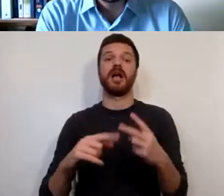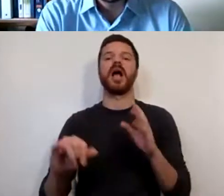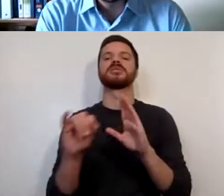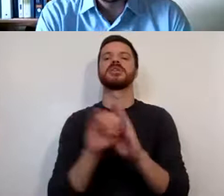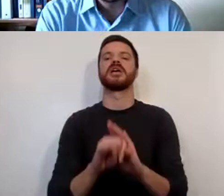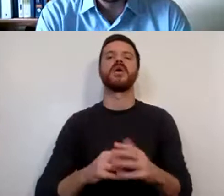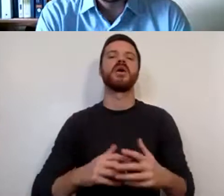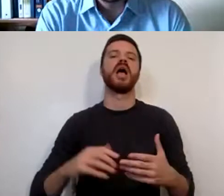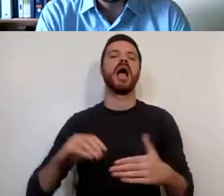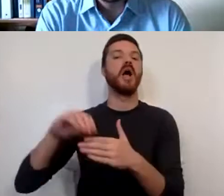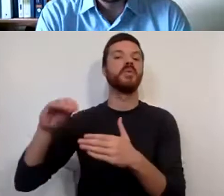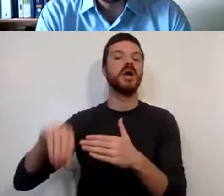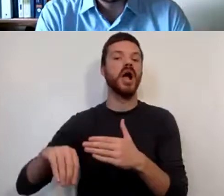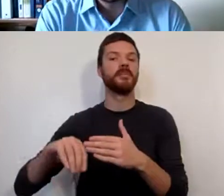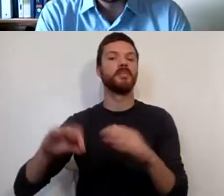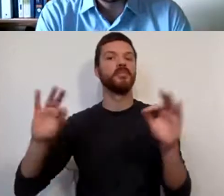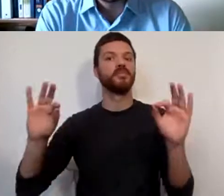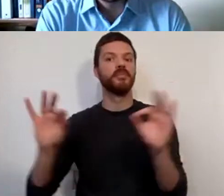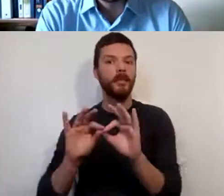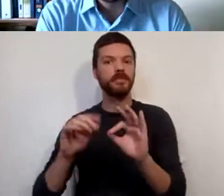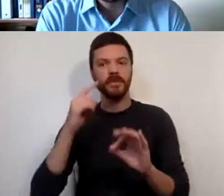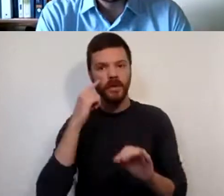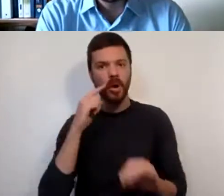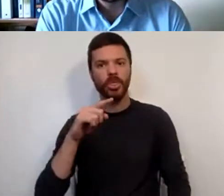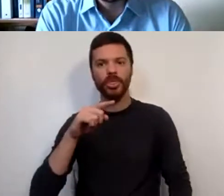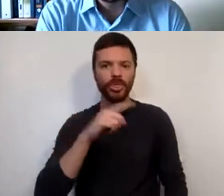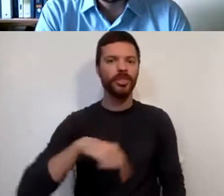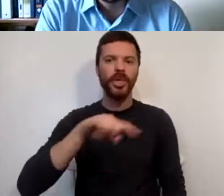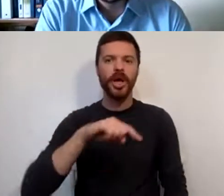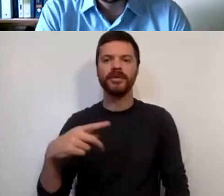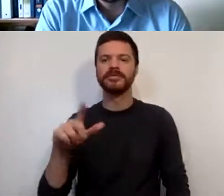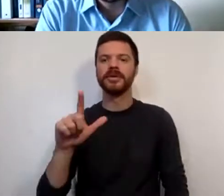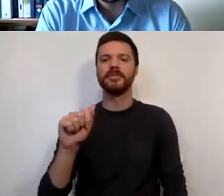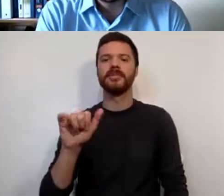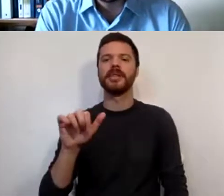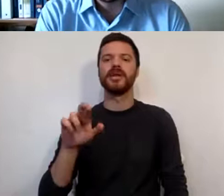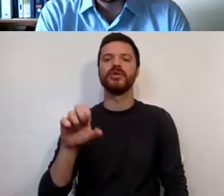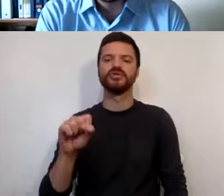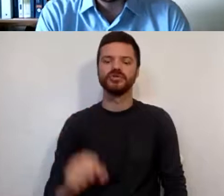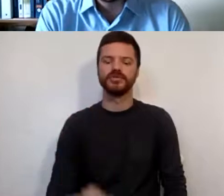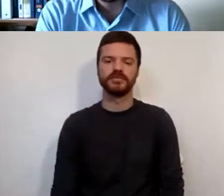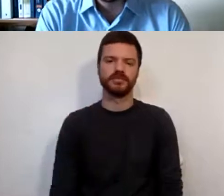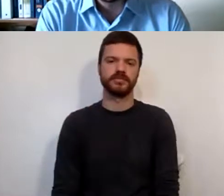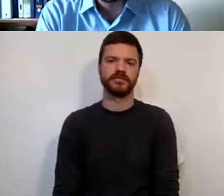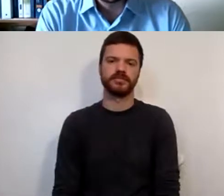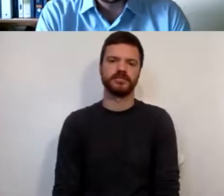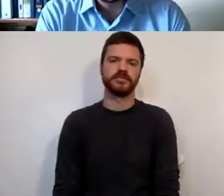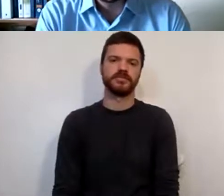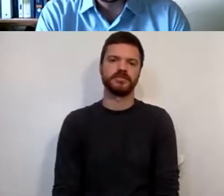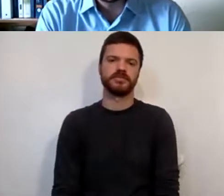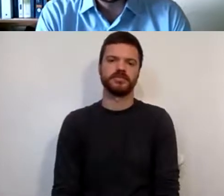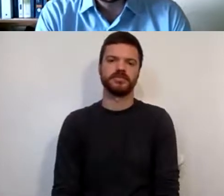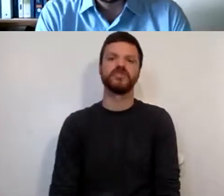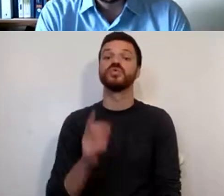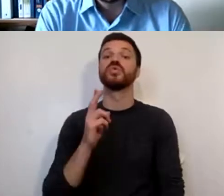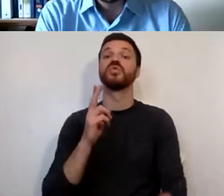are really important to those players. And then you mentioned the fact that, you're trying to